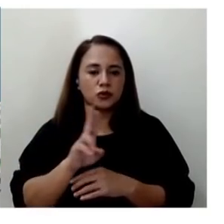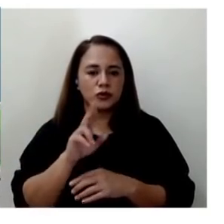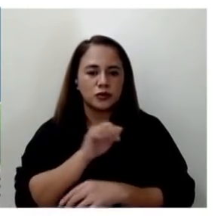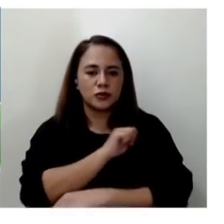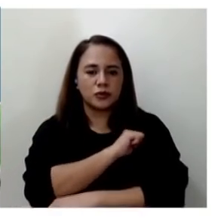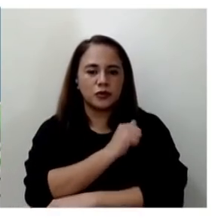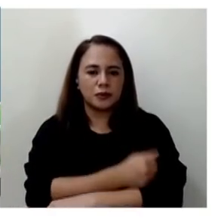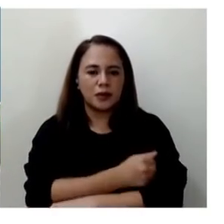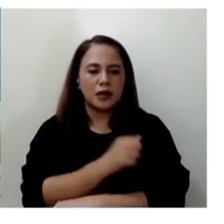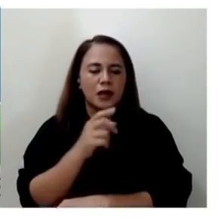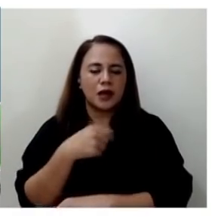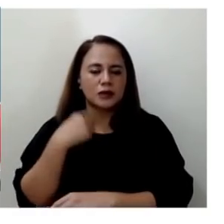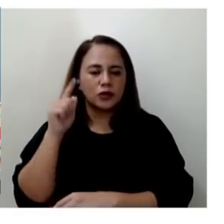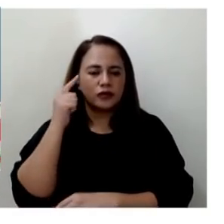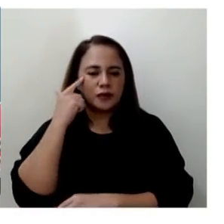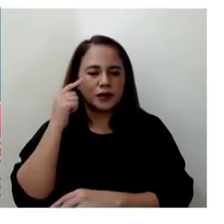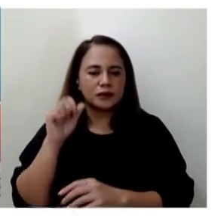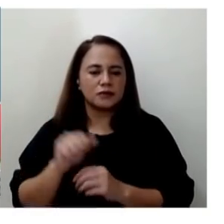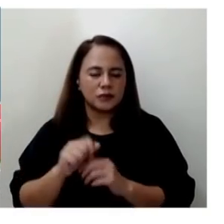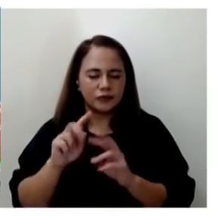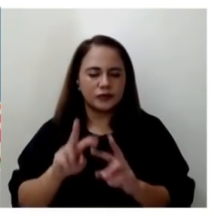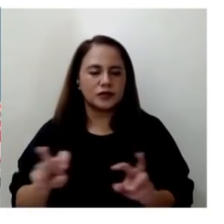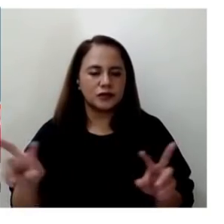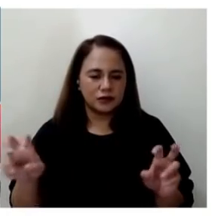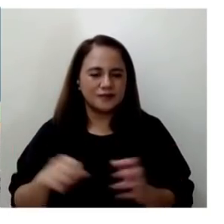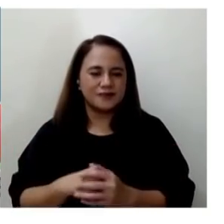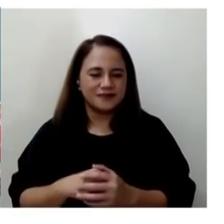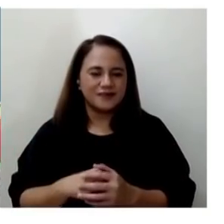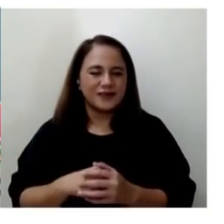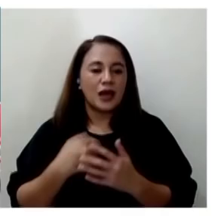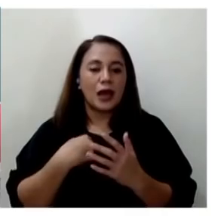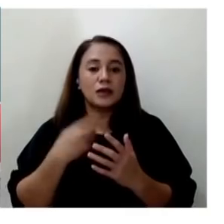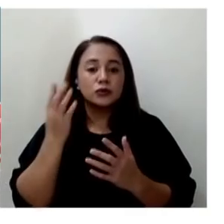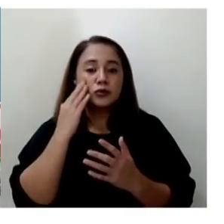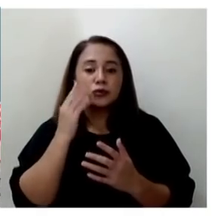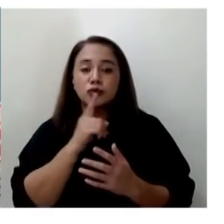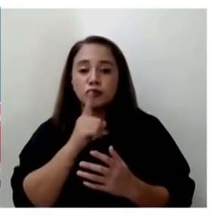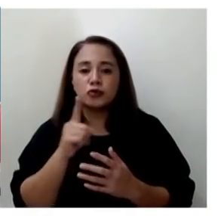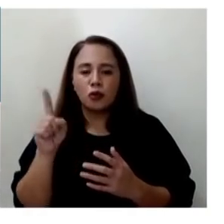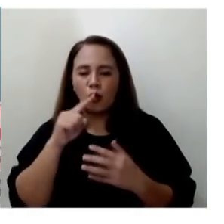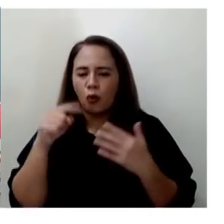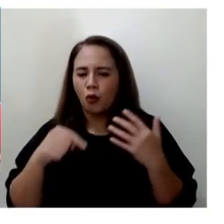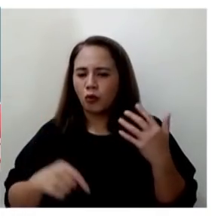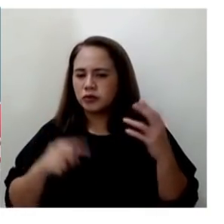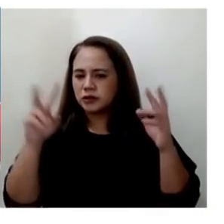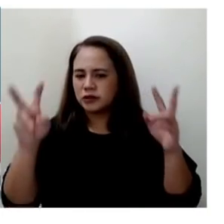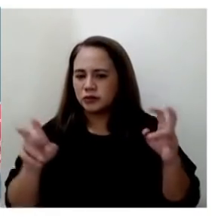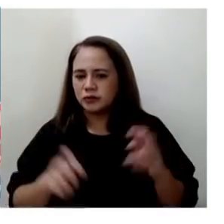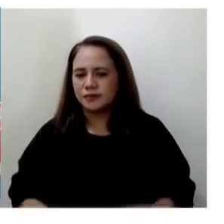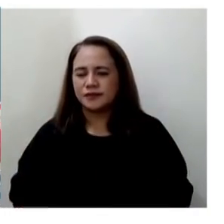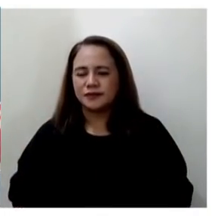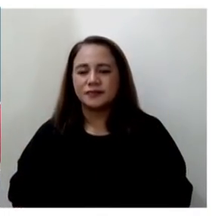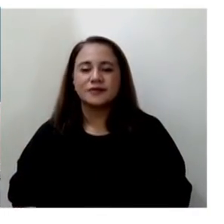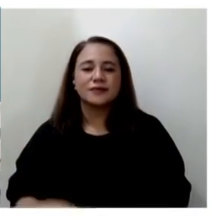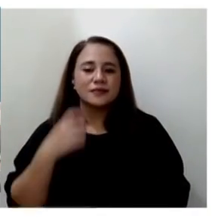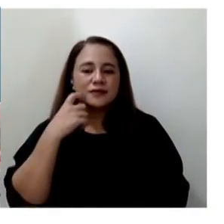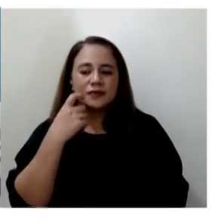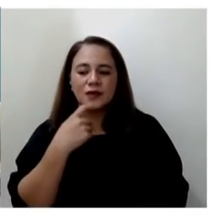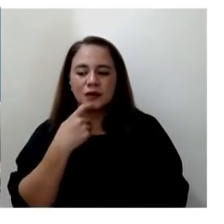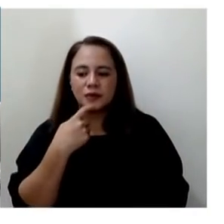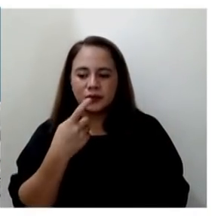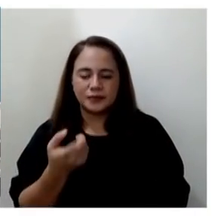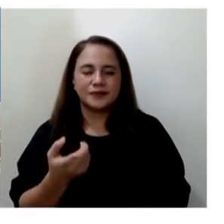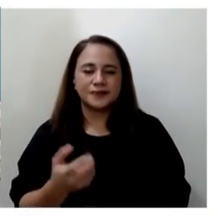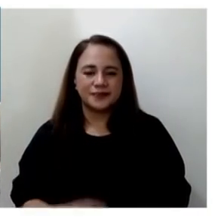to me and government to investigate and get to the bottom and get to the truth of all these allegations. A while ago, you said